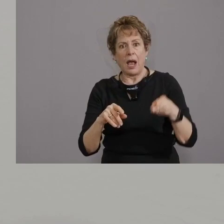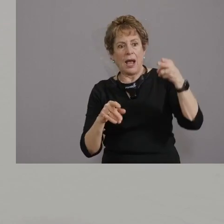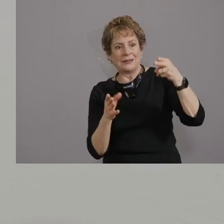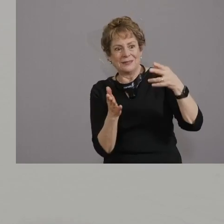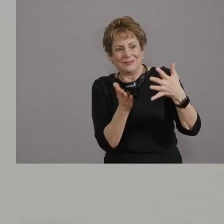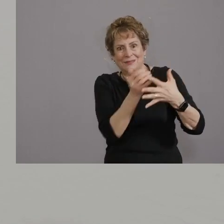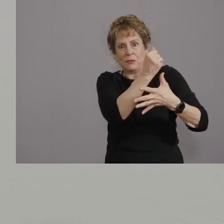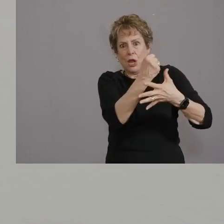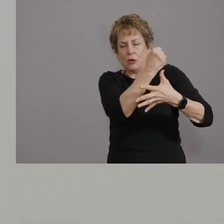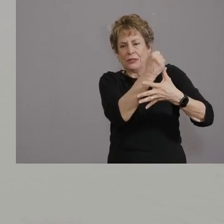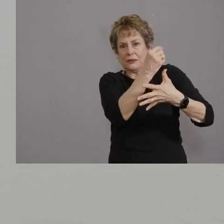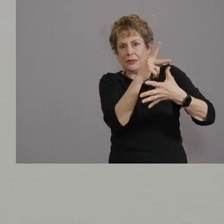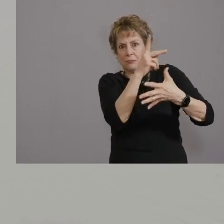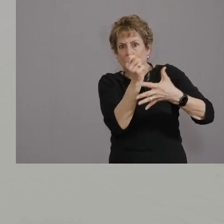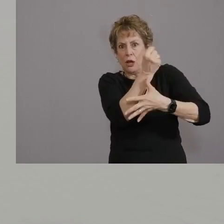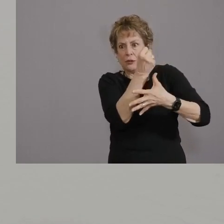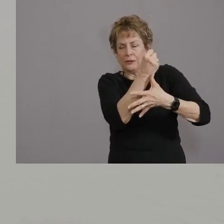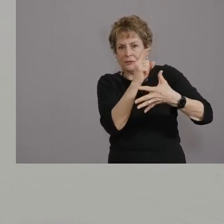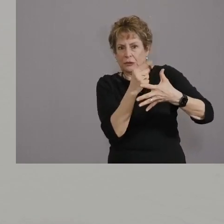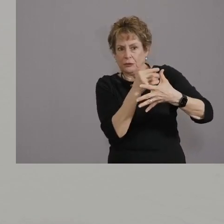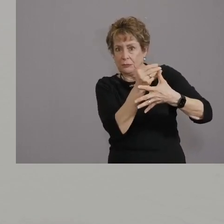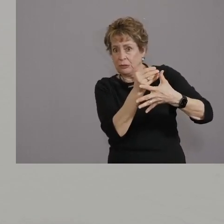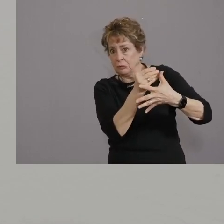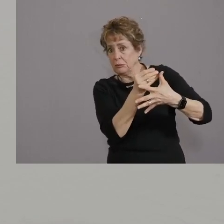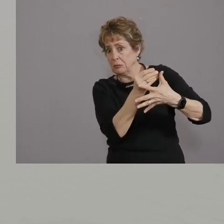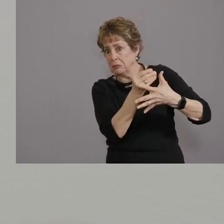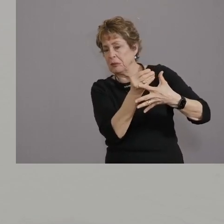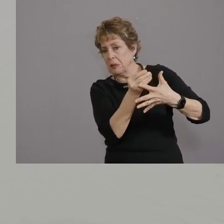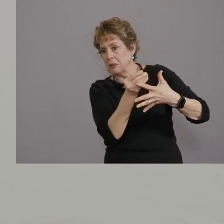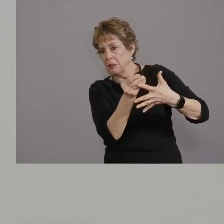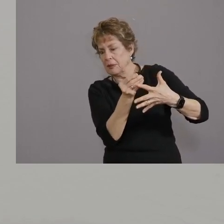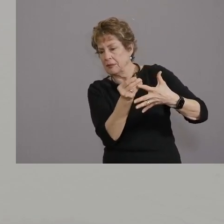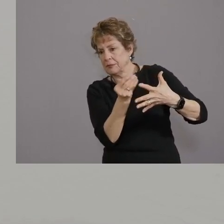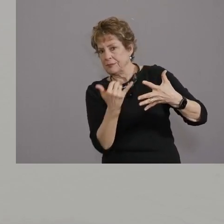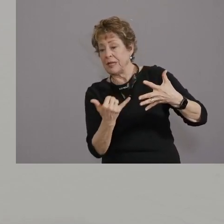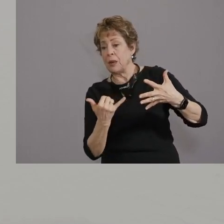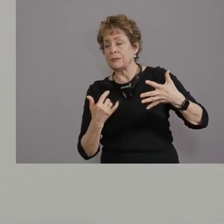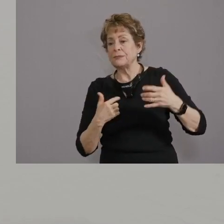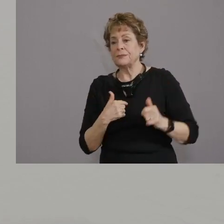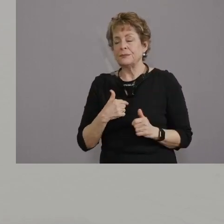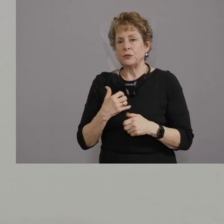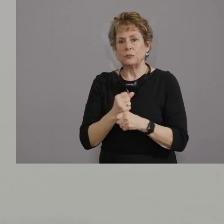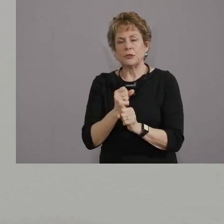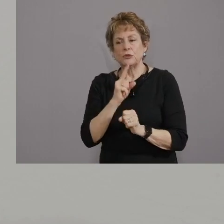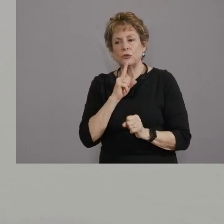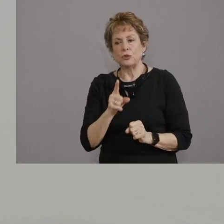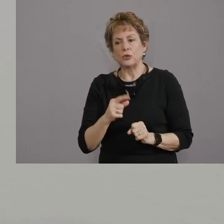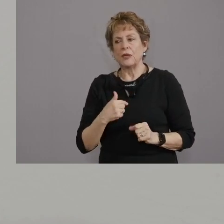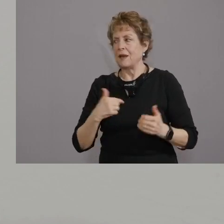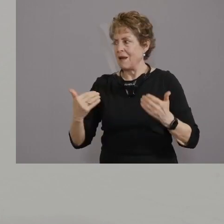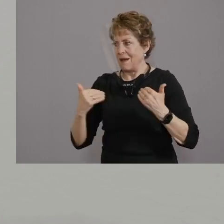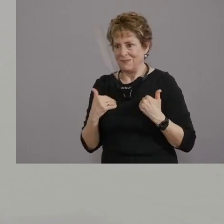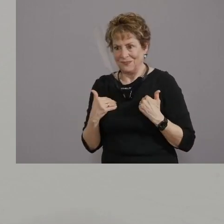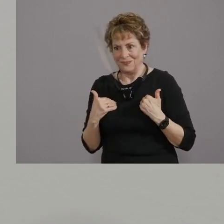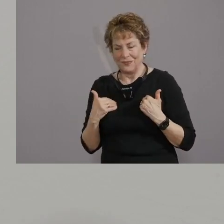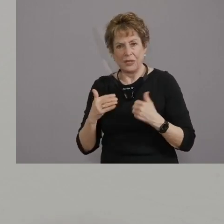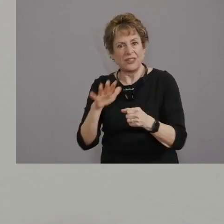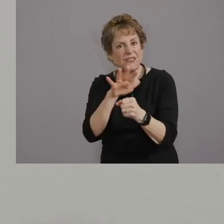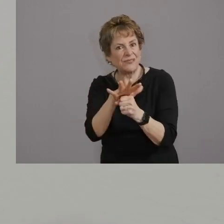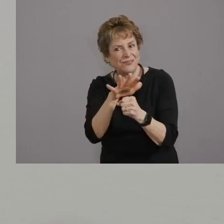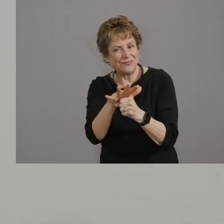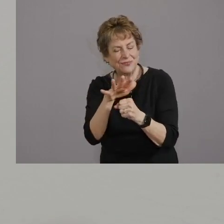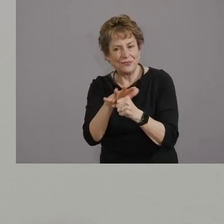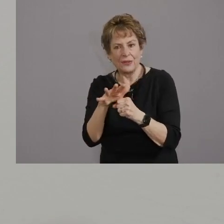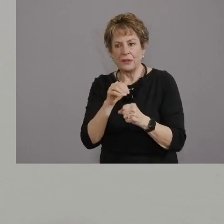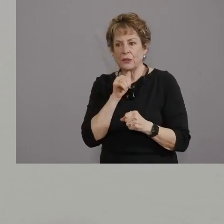with local vaccine availability, and that we just don't have enough to meet the demand for what we want to do.